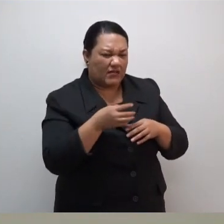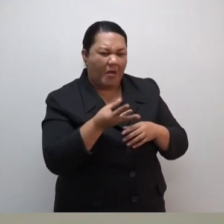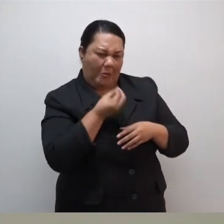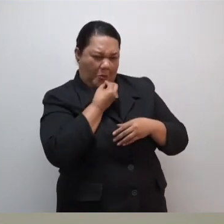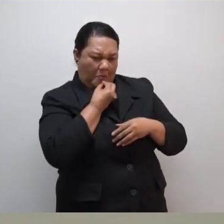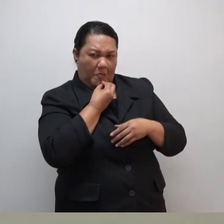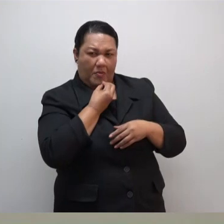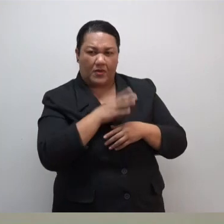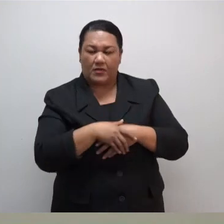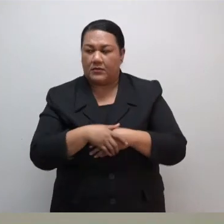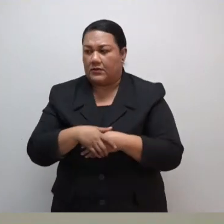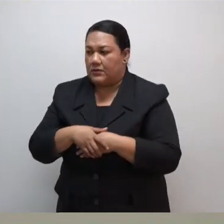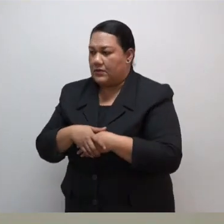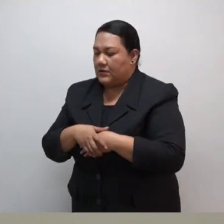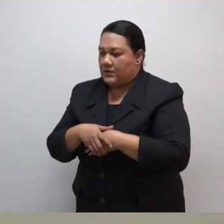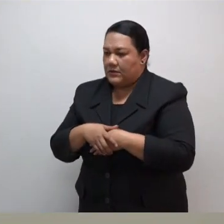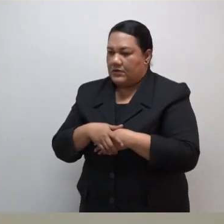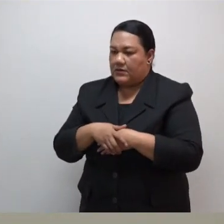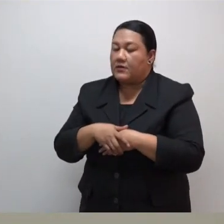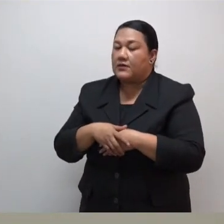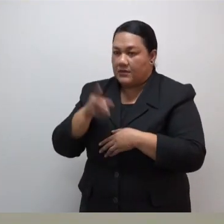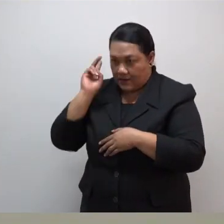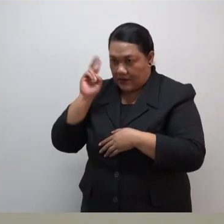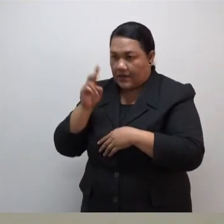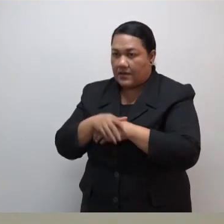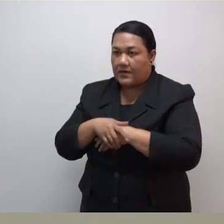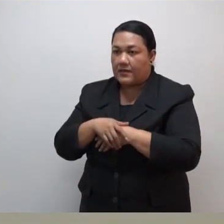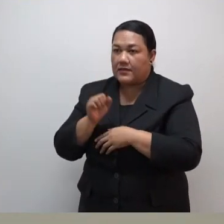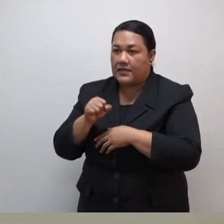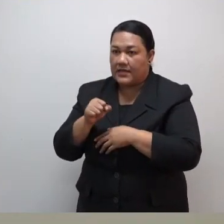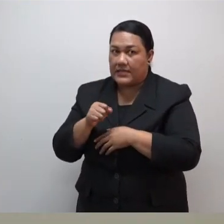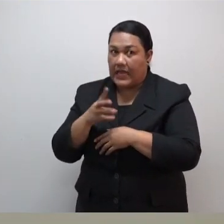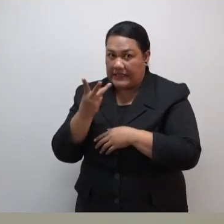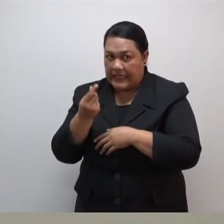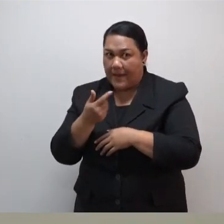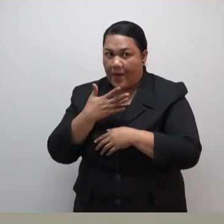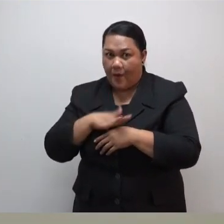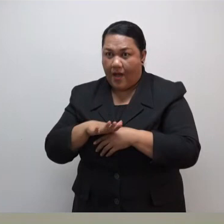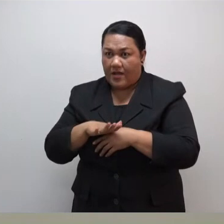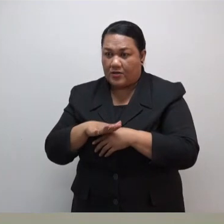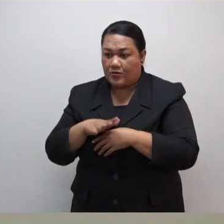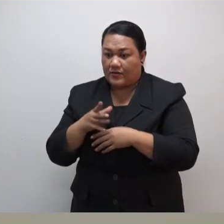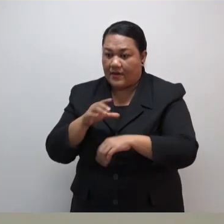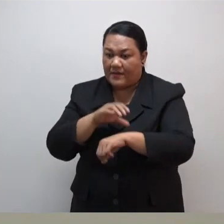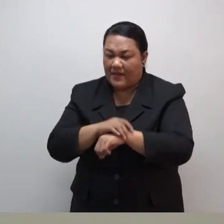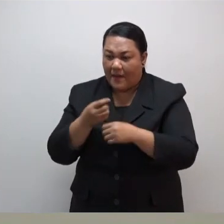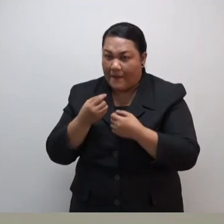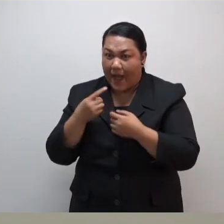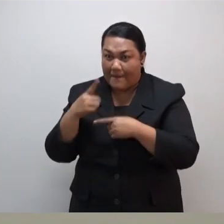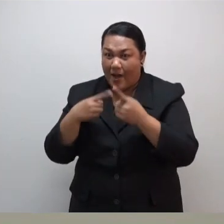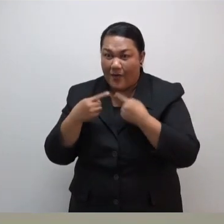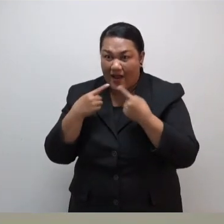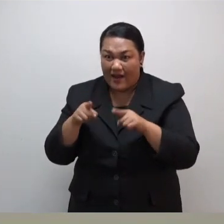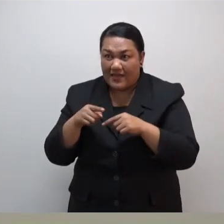again, the NFP is trying to get some airtime with you, which Fiji Village nowadays love to give NFP a lot of airtime